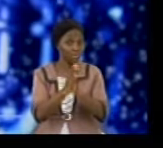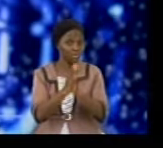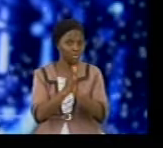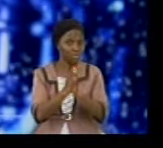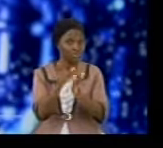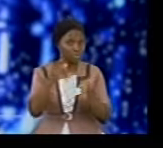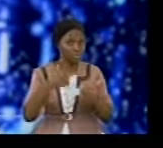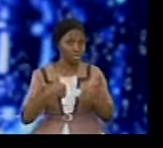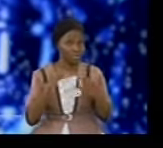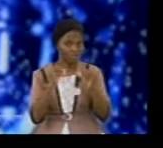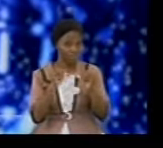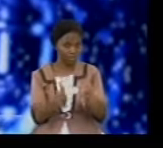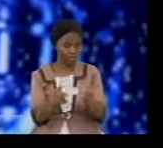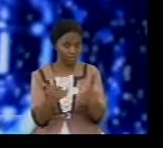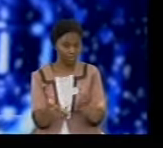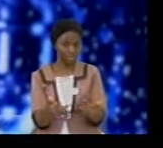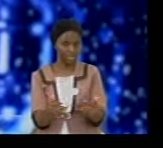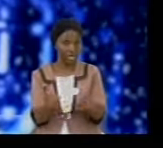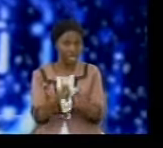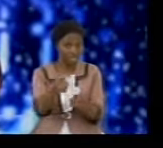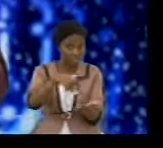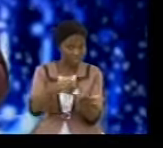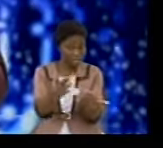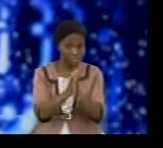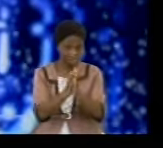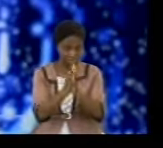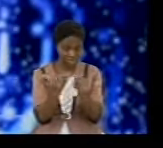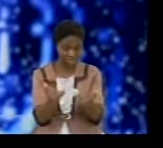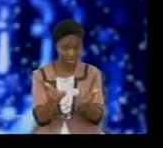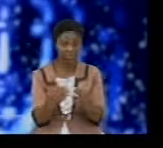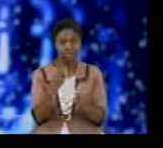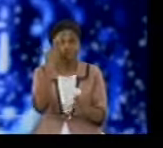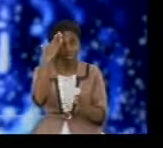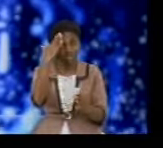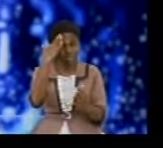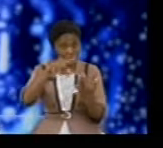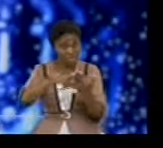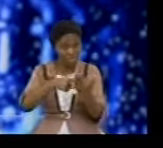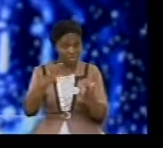as you are praying there, you know, at the beginning of this message, you